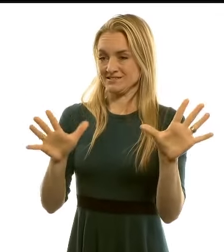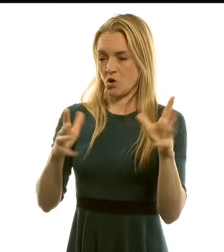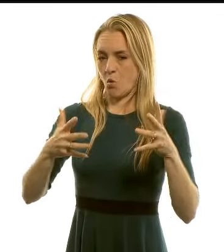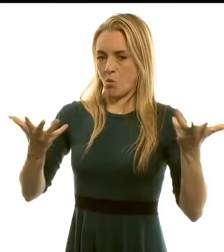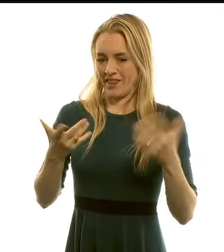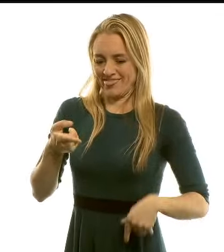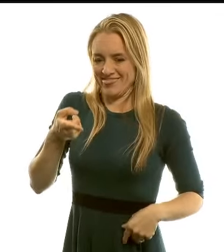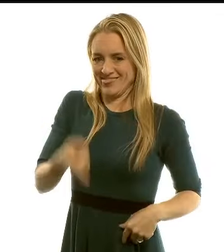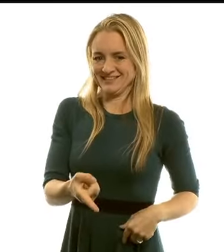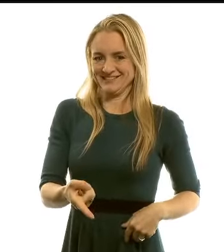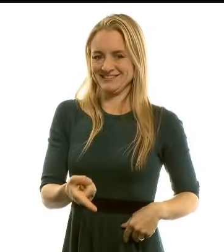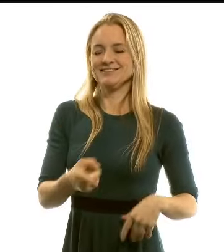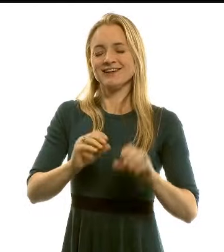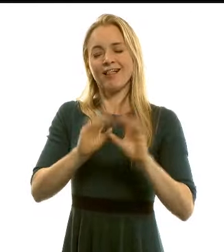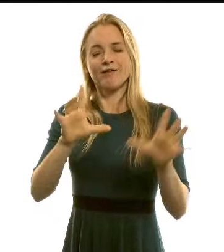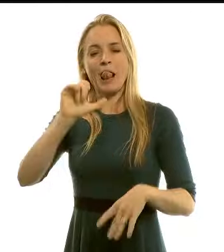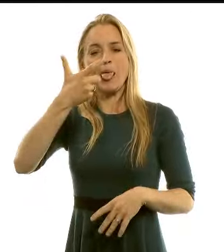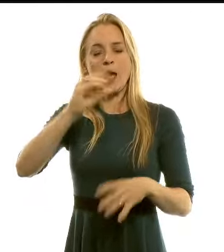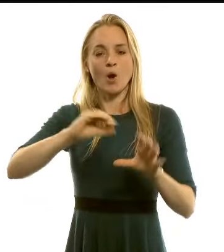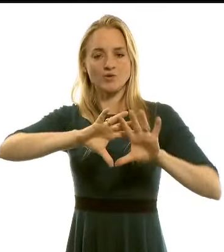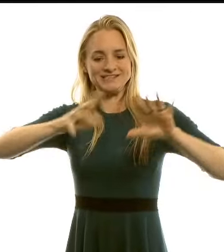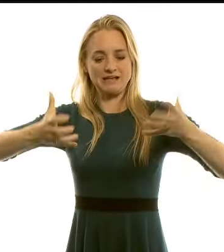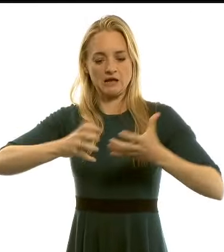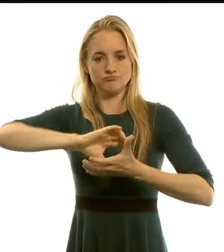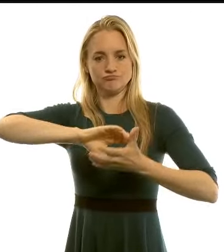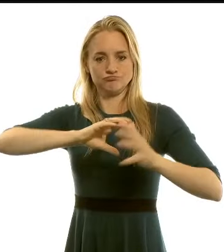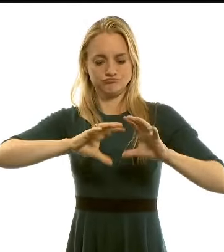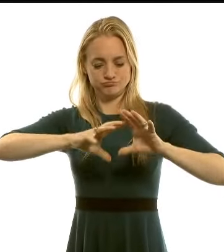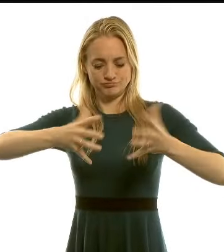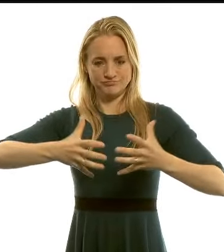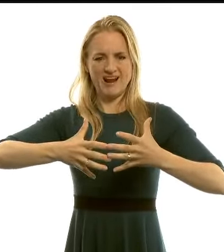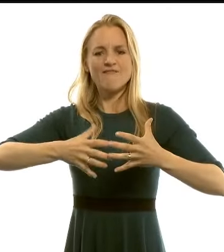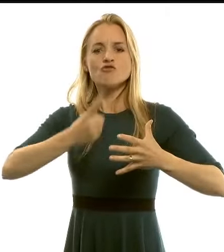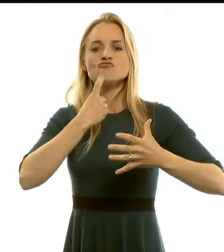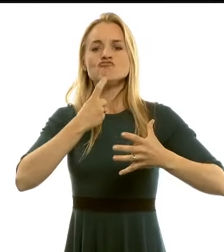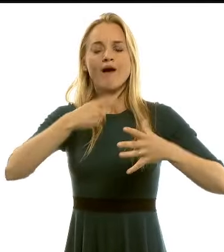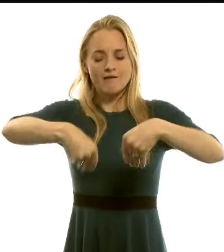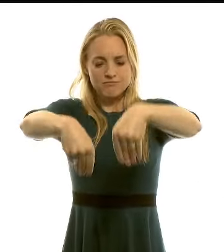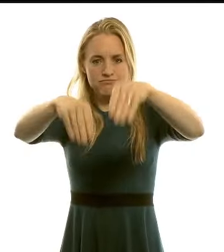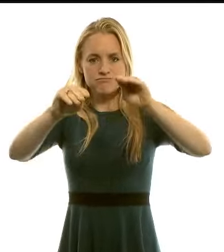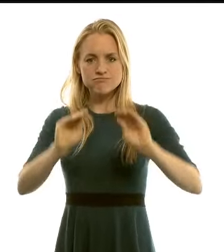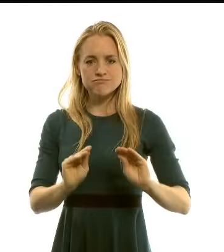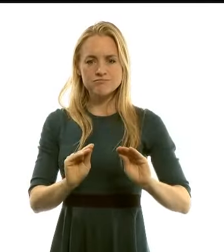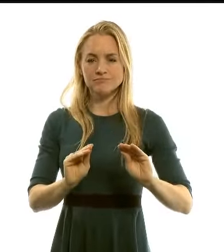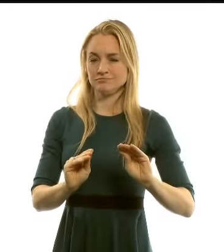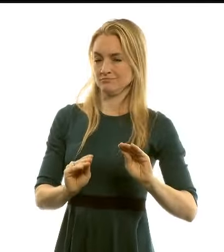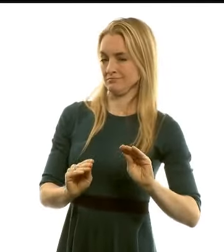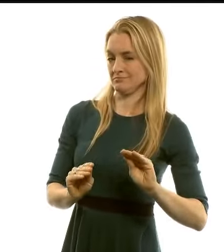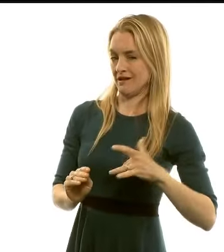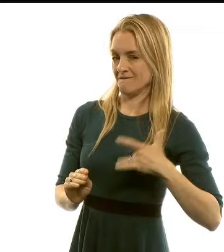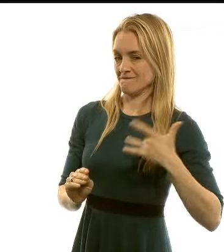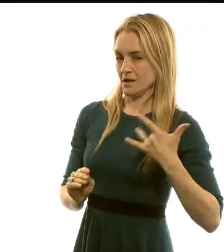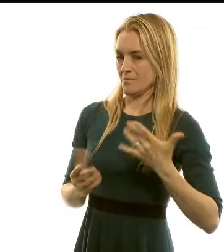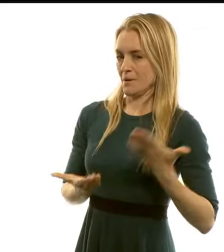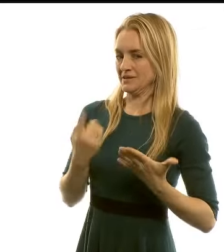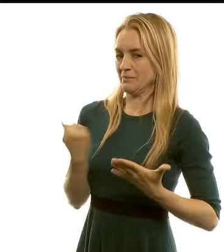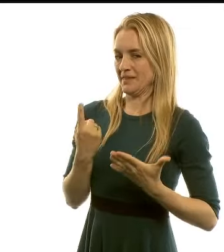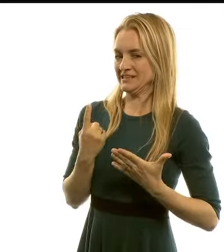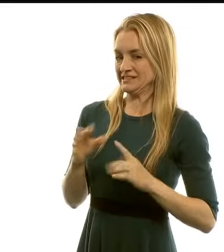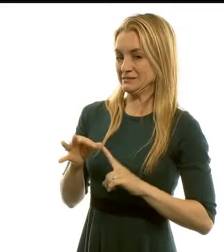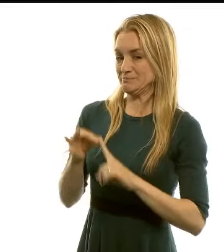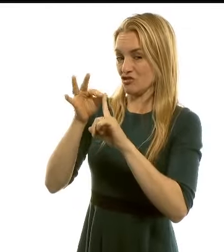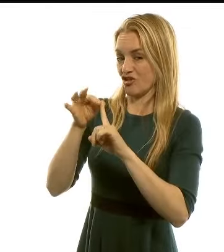set under a highly decorative red velvet sheet? Yes, it looks like there might be something pretty special under here. Maybe. But, will you